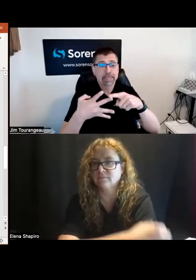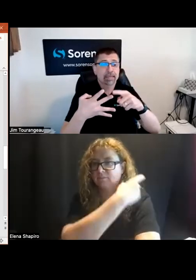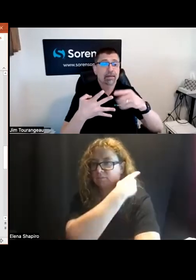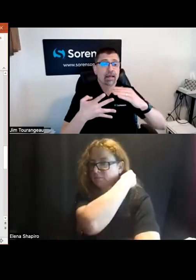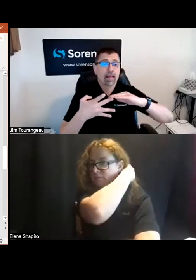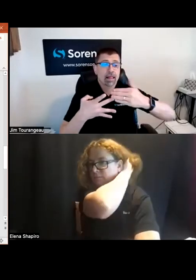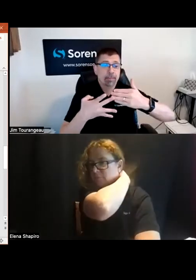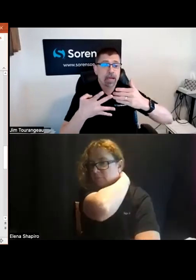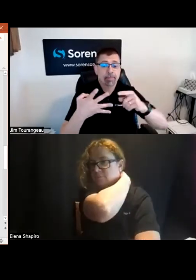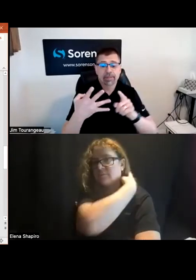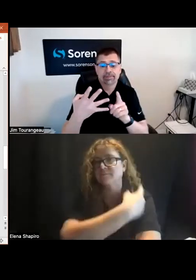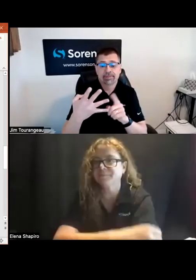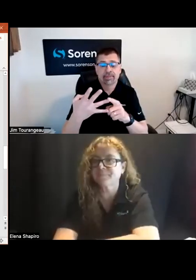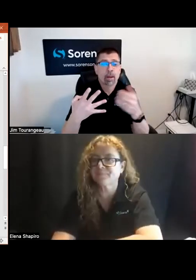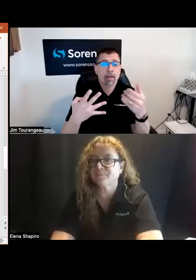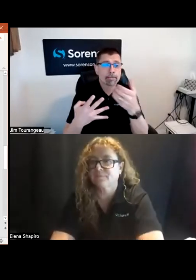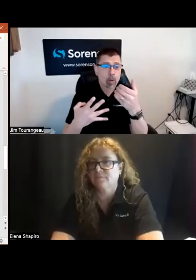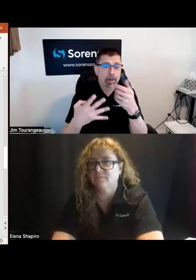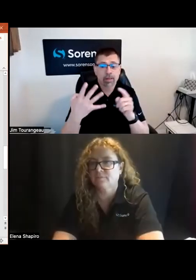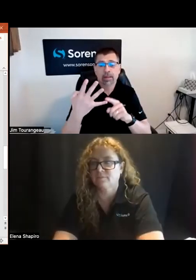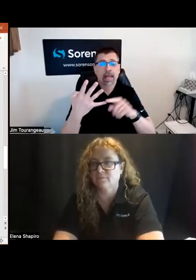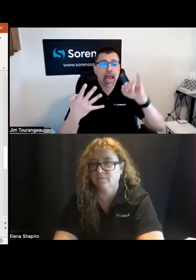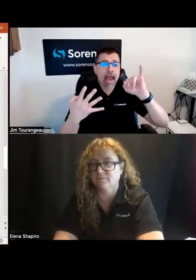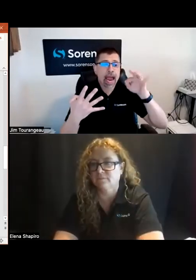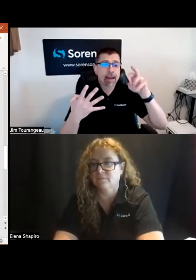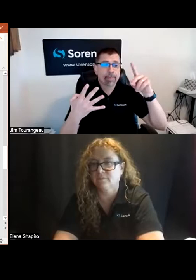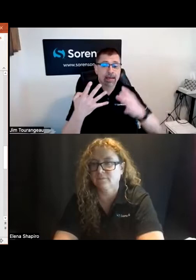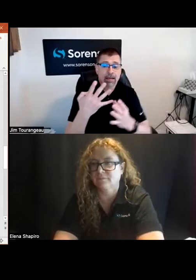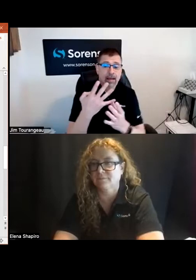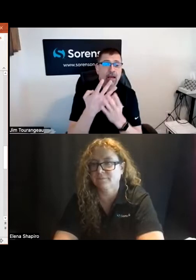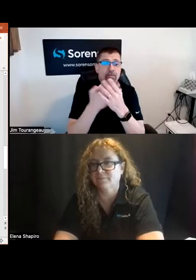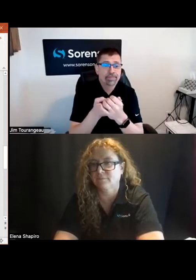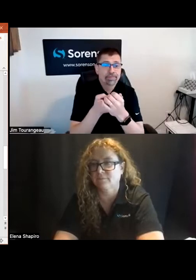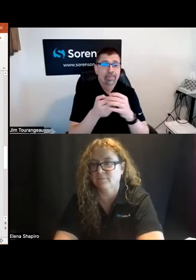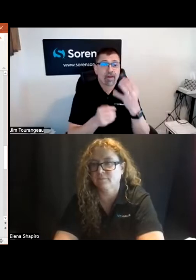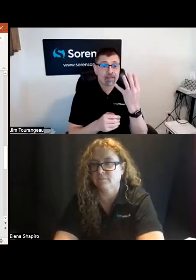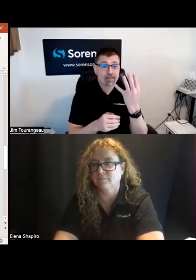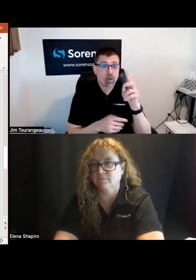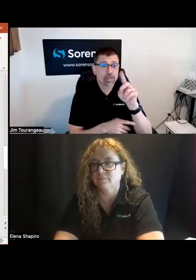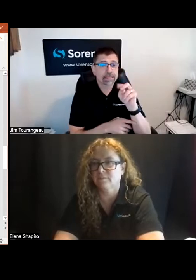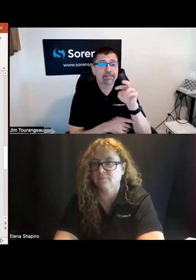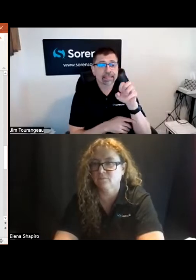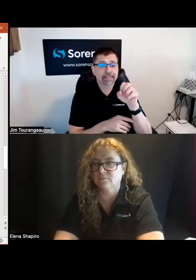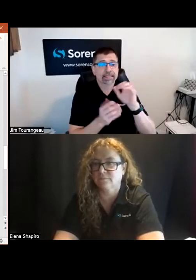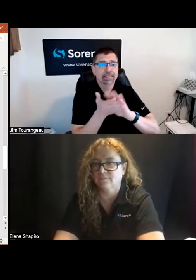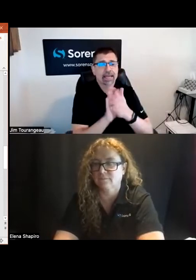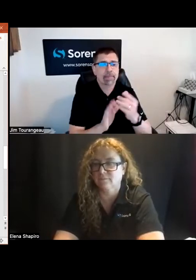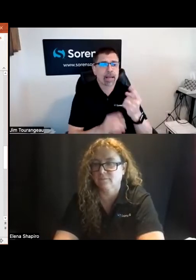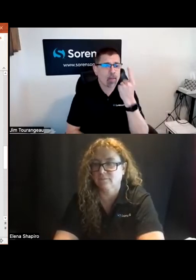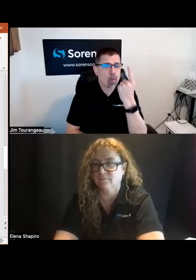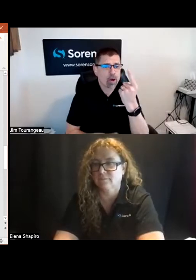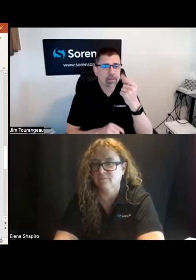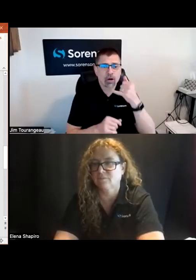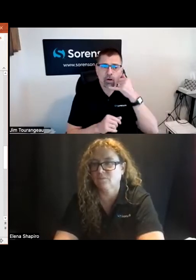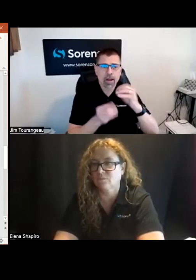you have someone that has a video phone and a laptop and a mobile device and an iPad, it allows those 4